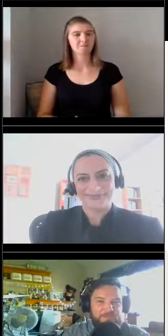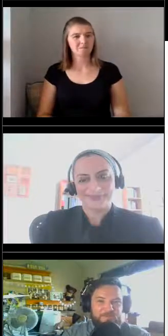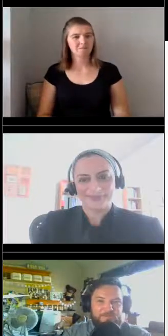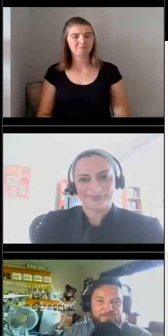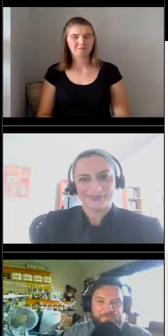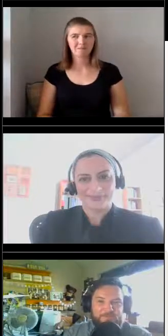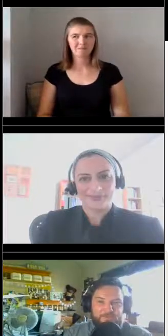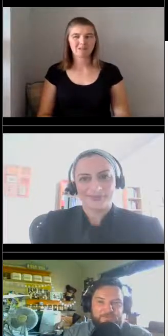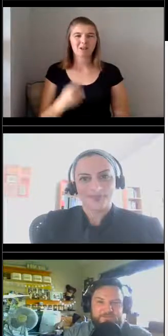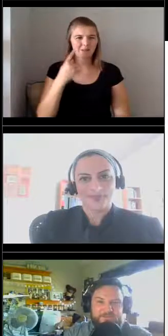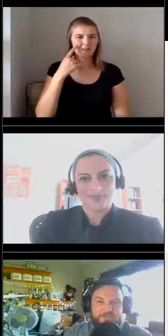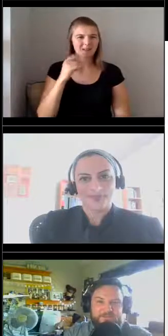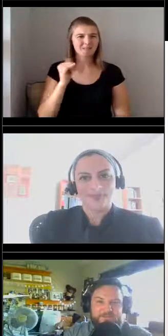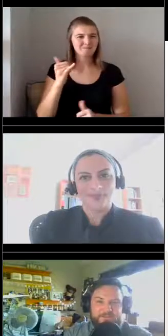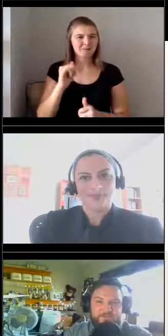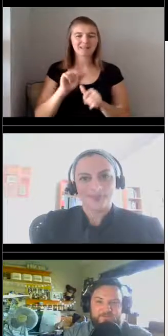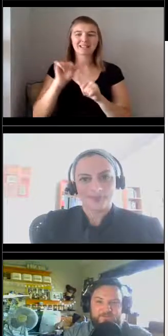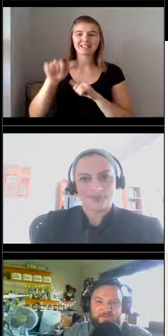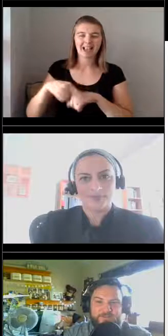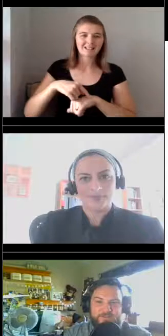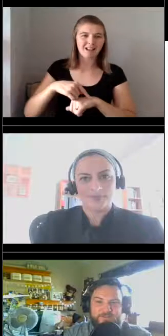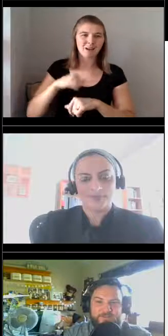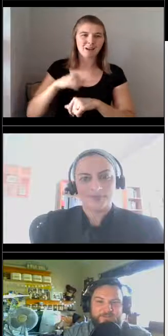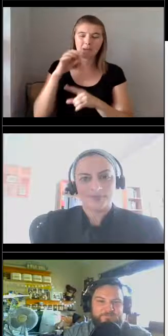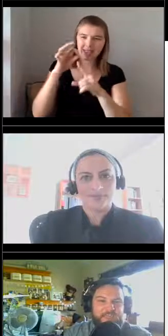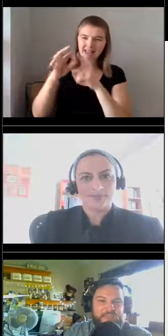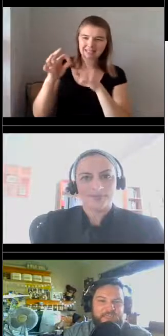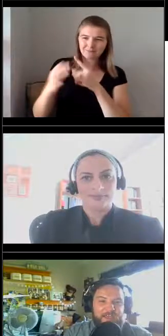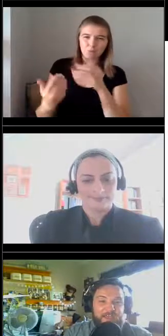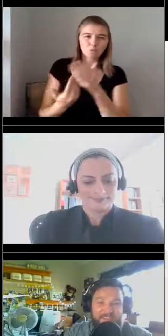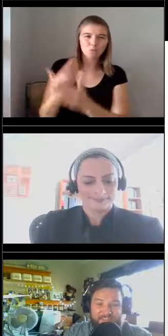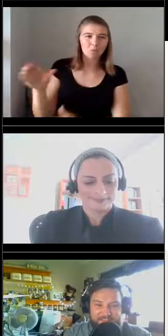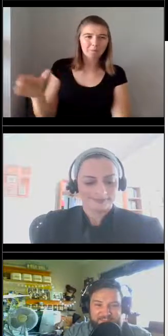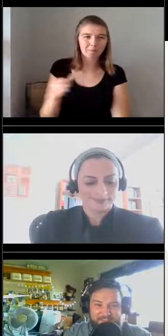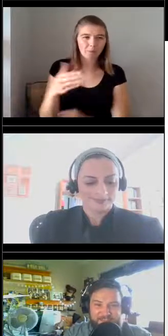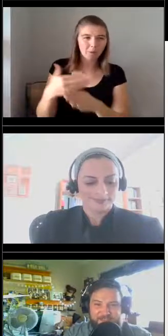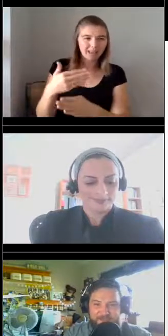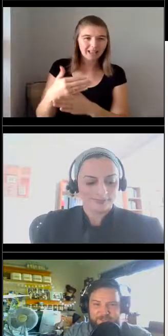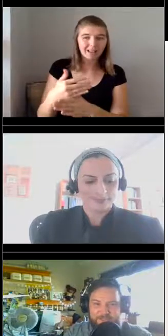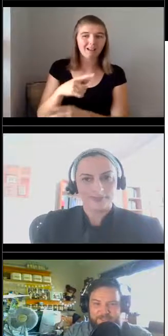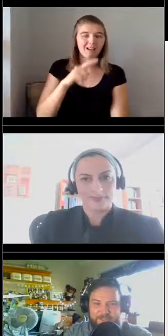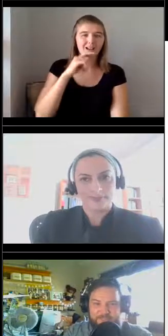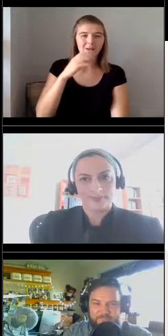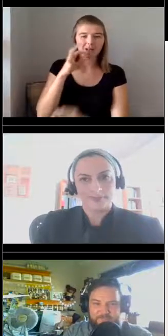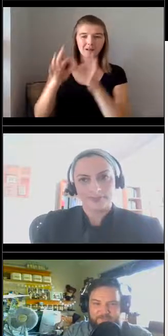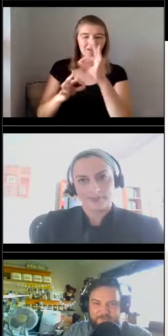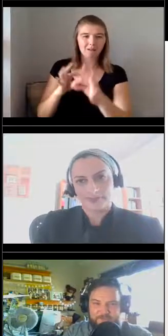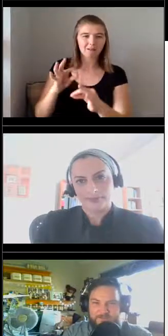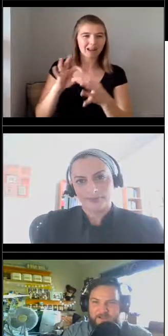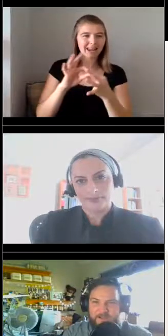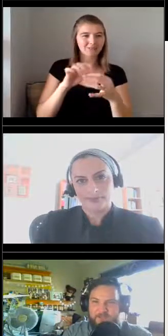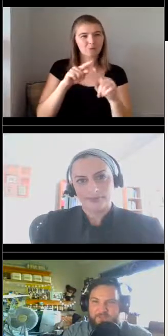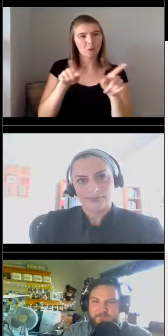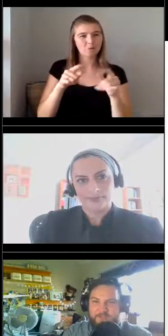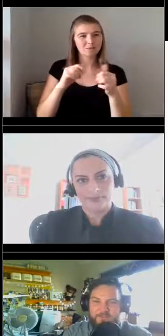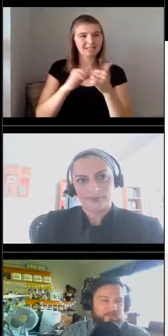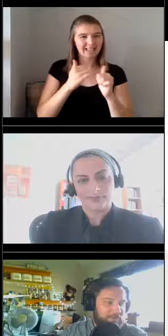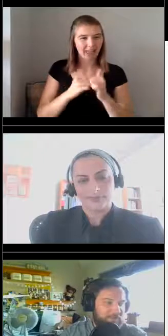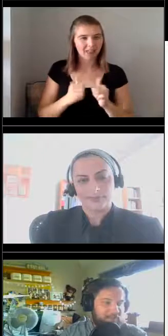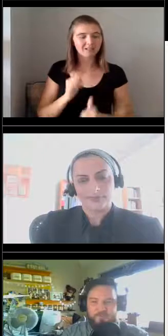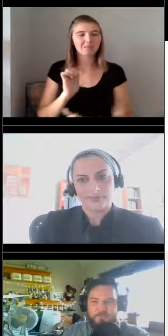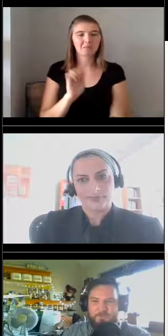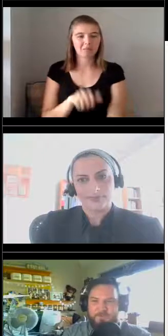perhaps questions about those sorts of skills are the right sort of way to go. And actually that leads to a question that we did have from the audience as well.